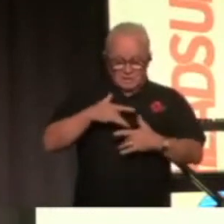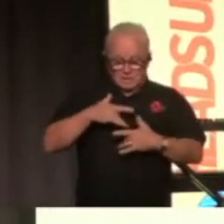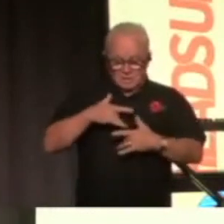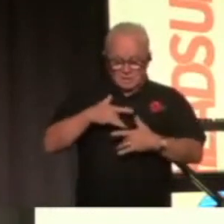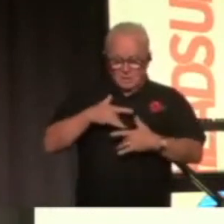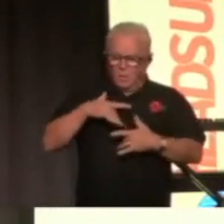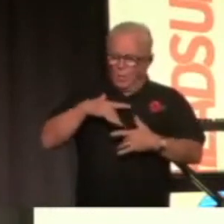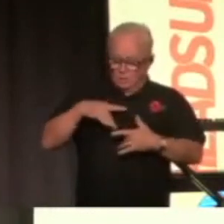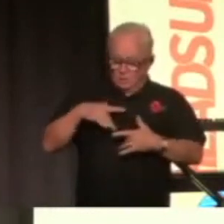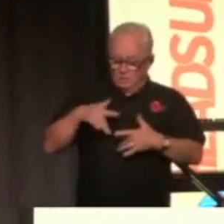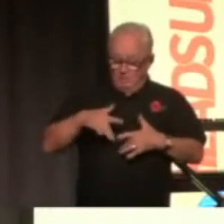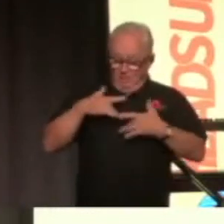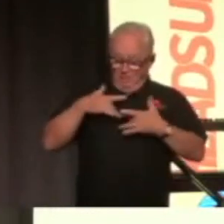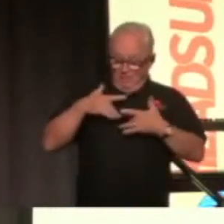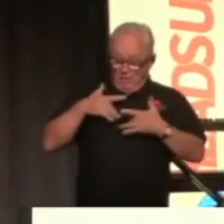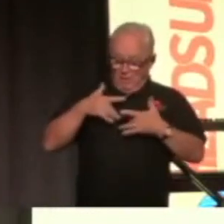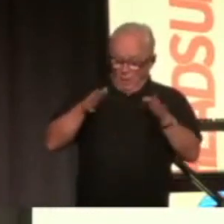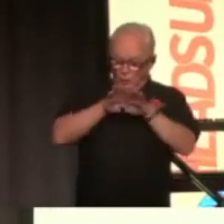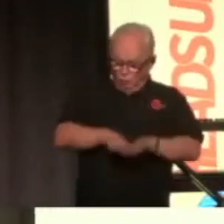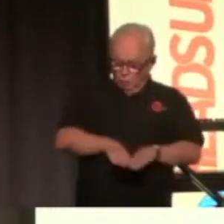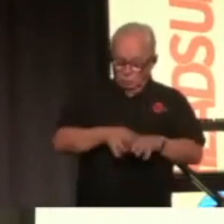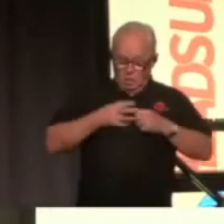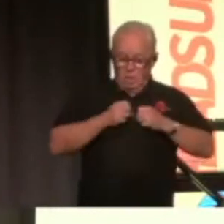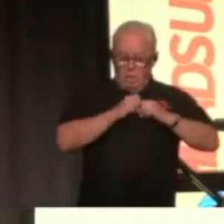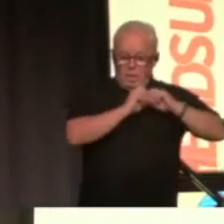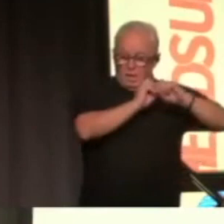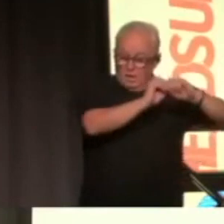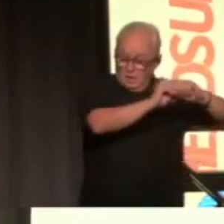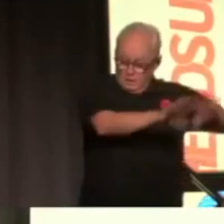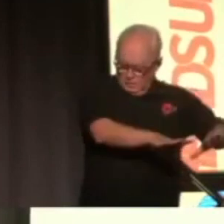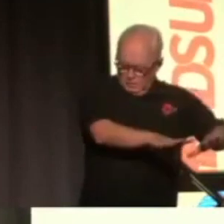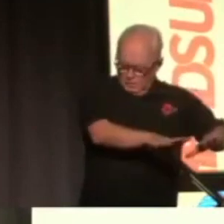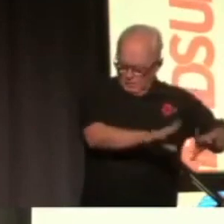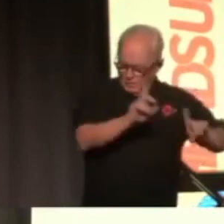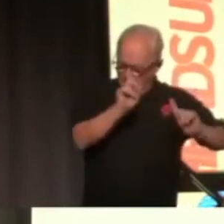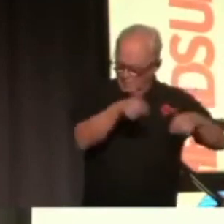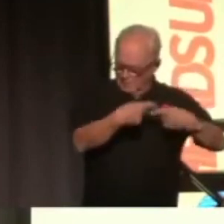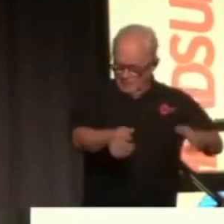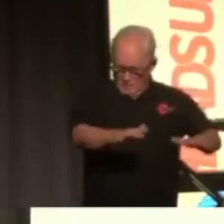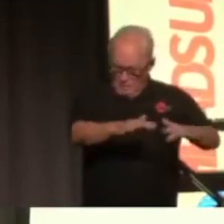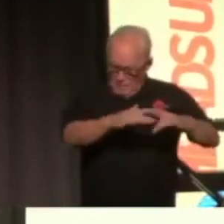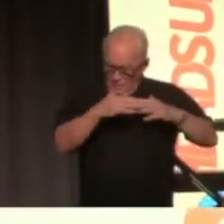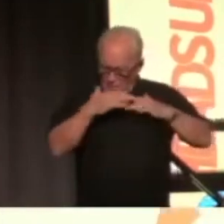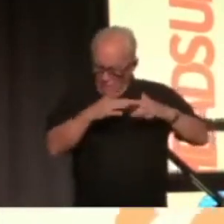closed down so that they don't start to run what your decisions are.